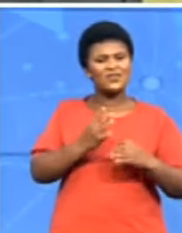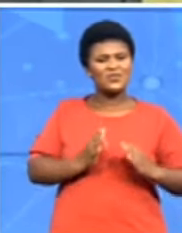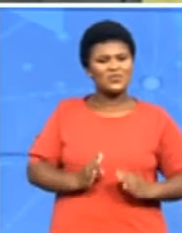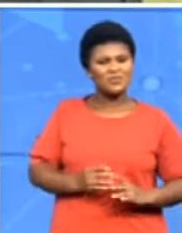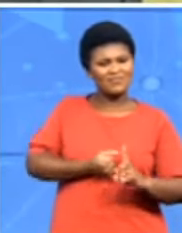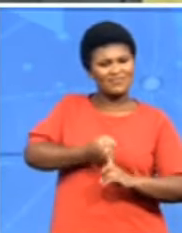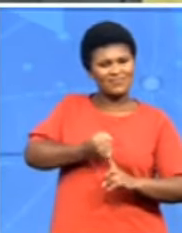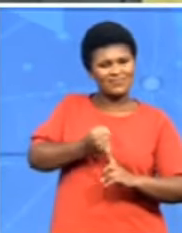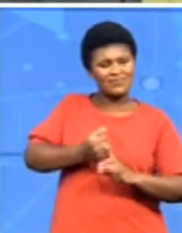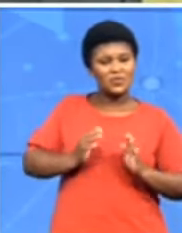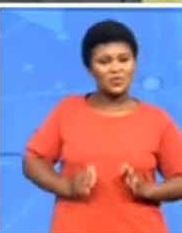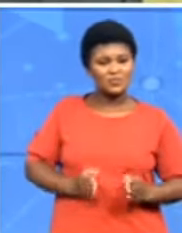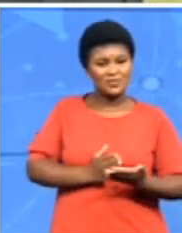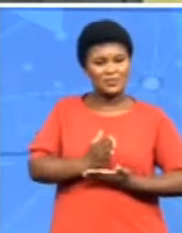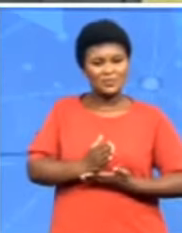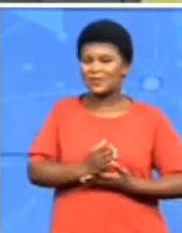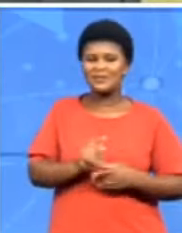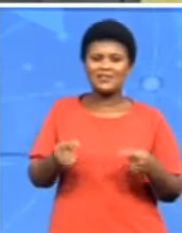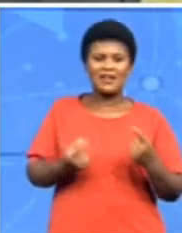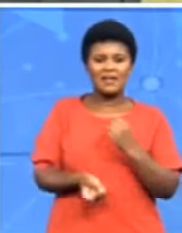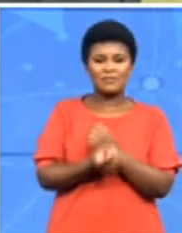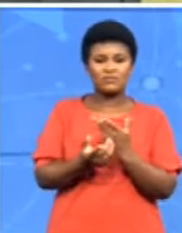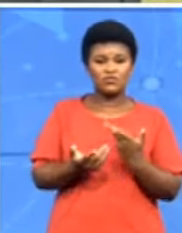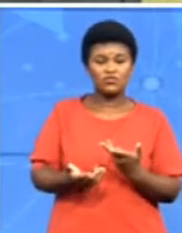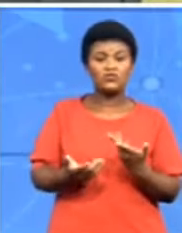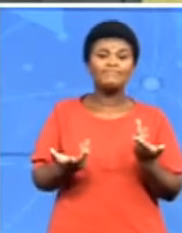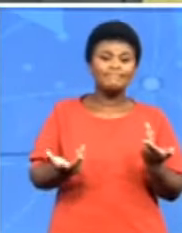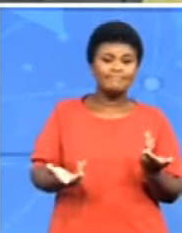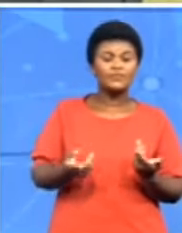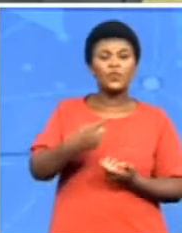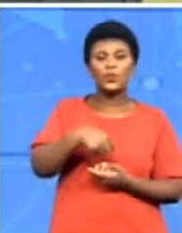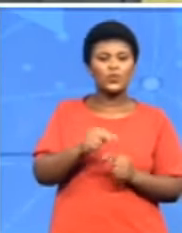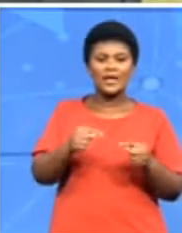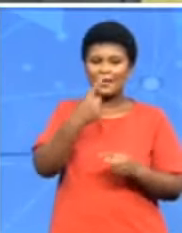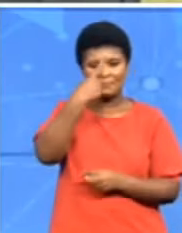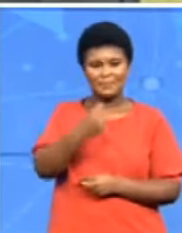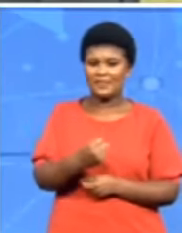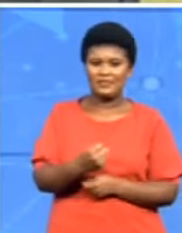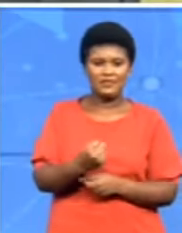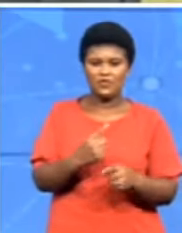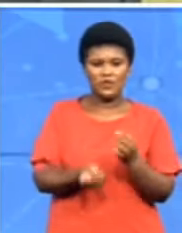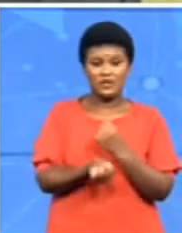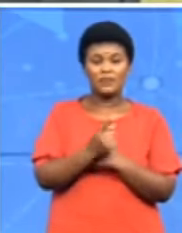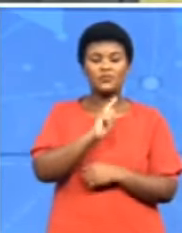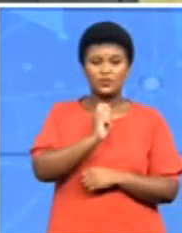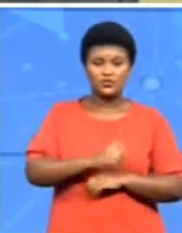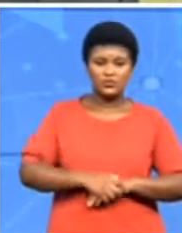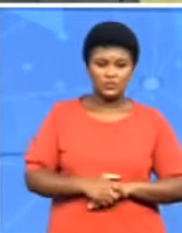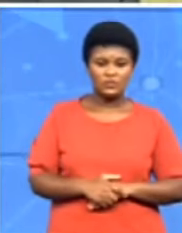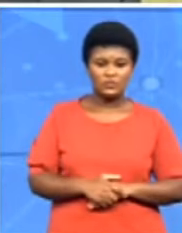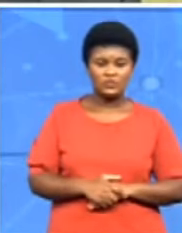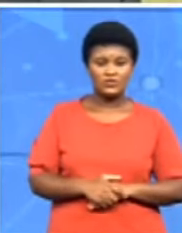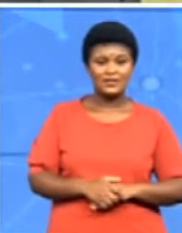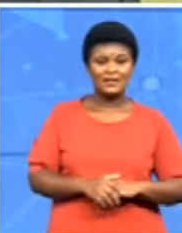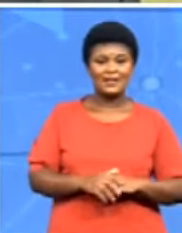thing, very, very unbelievable, I must say. An old woman of 8 years, you can imagine, when